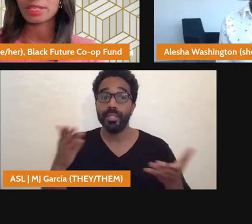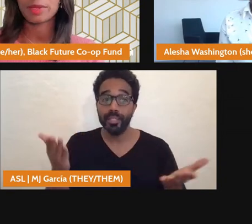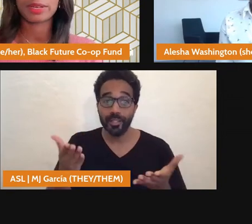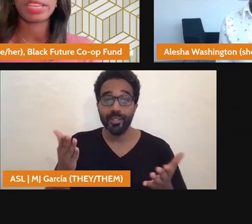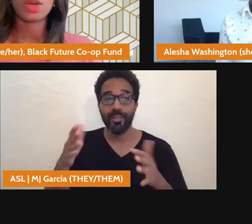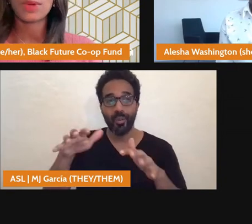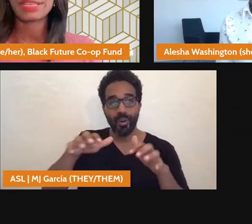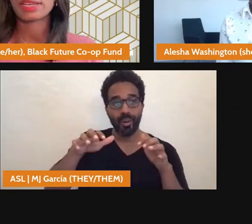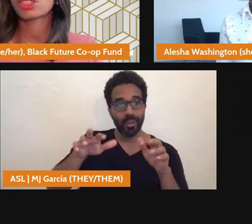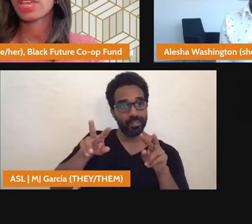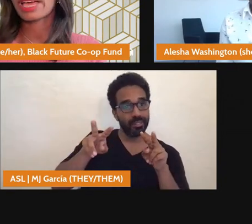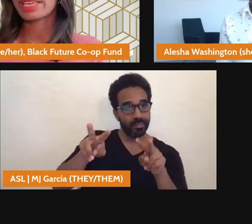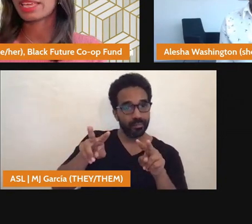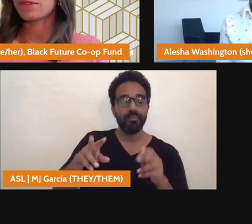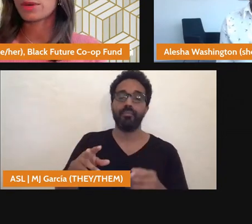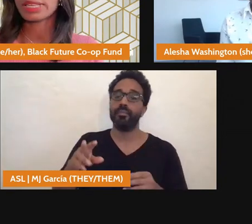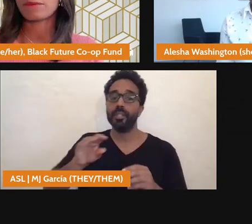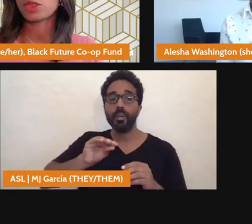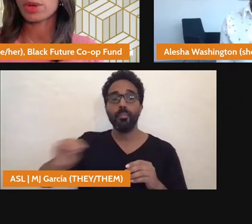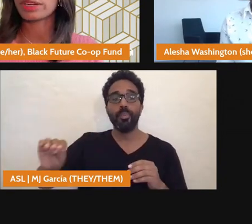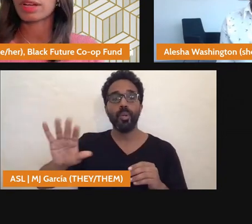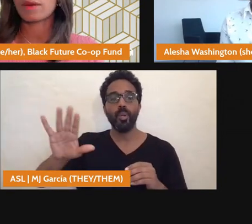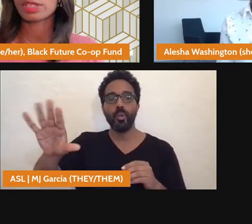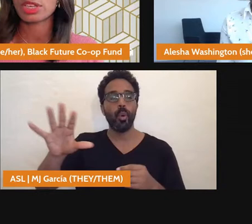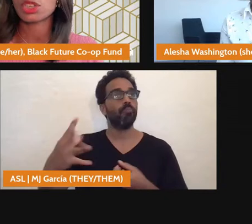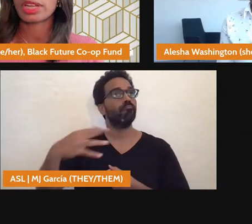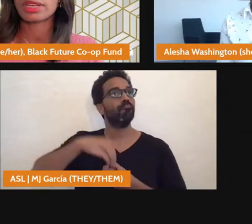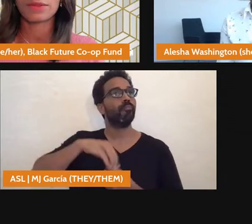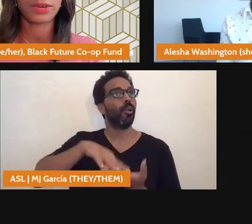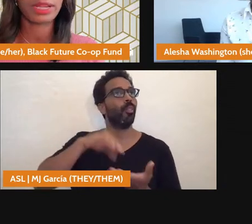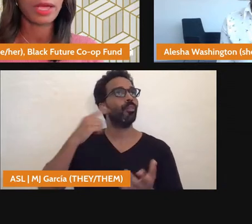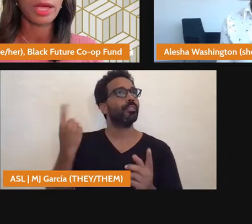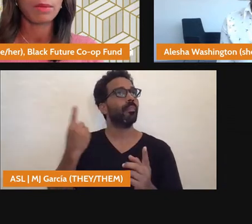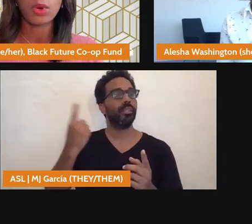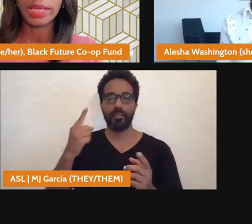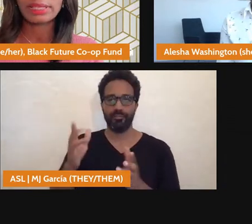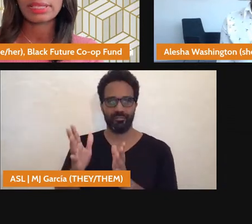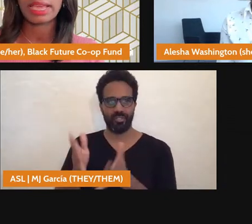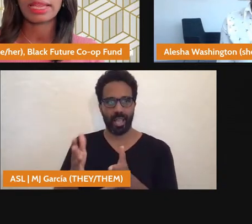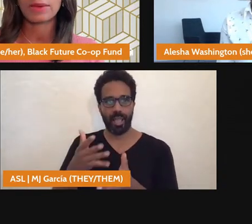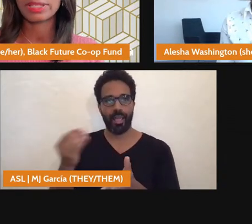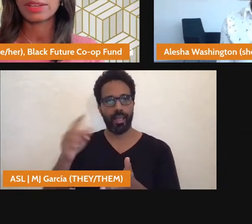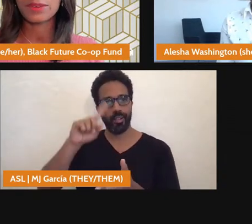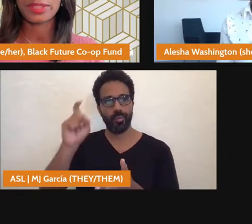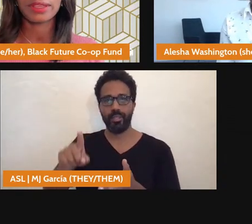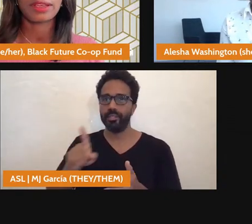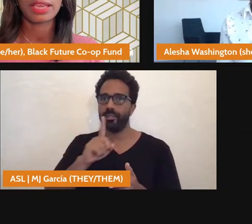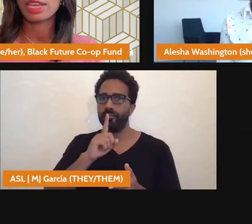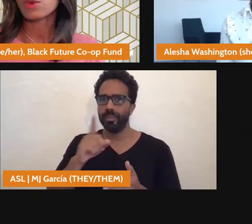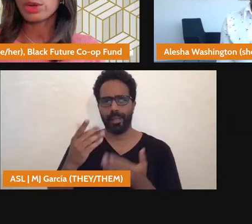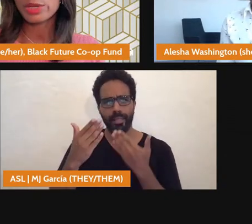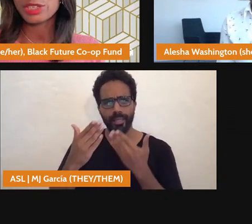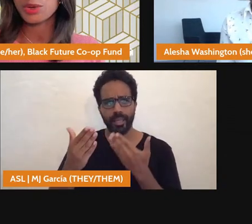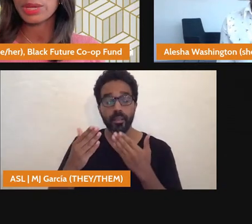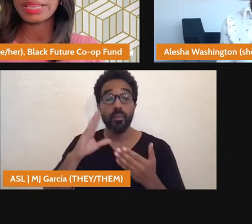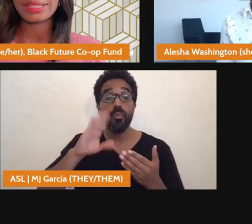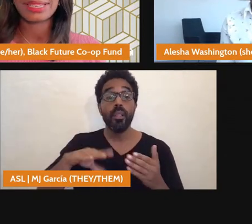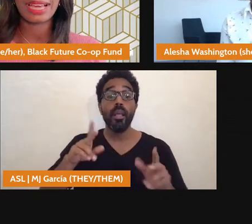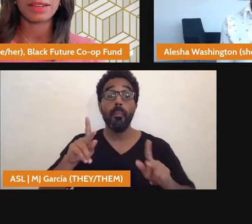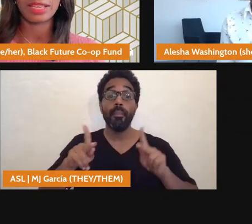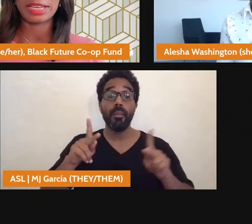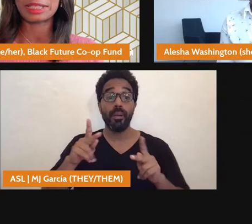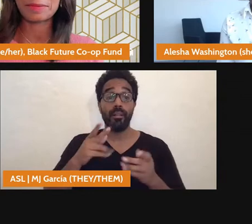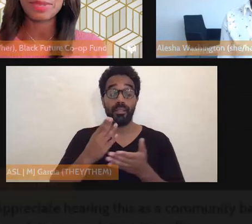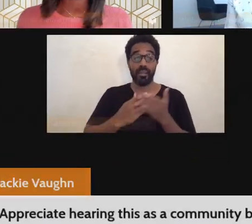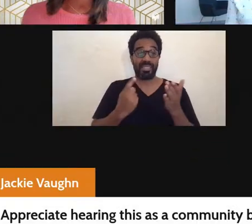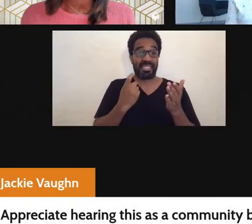putting some of your takeaways in the chat. Again, folks have joined our conversation at different points, and I would love for anyone who has joined to